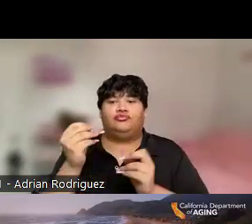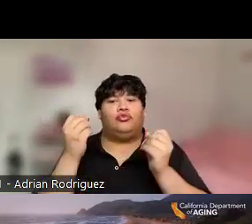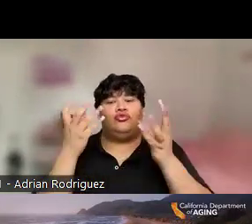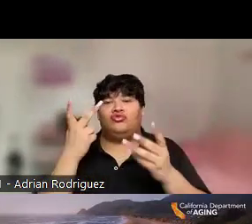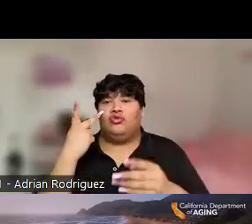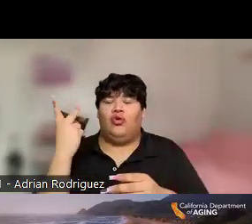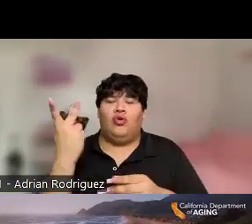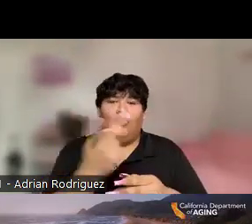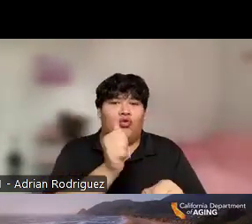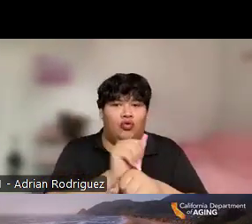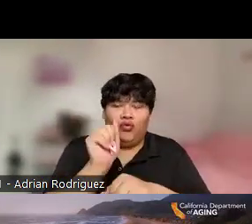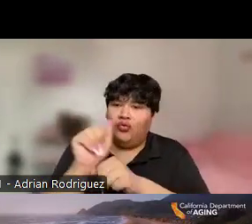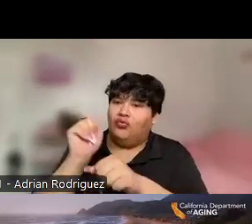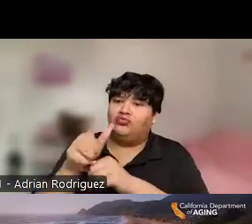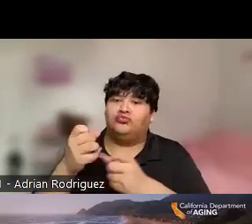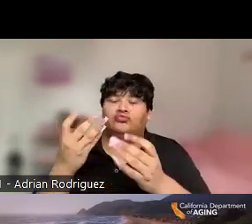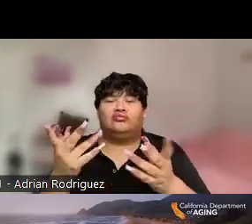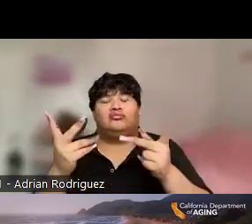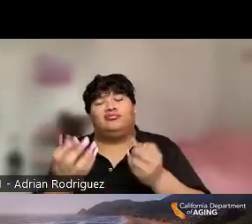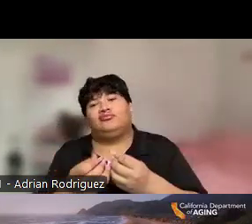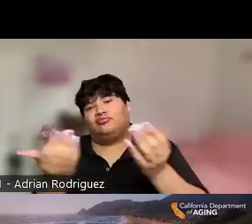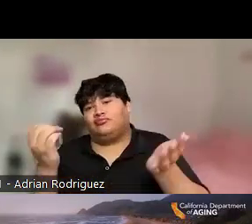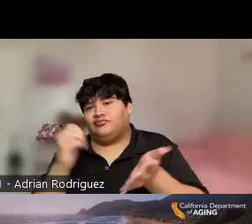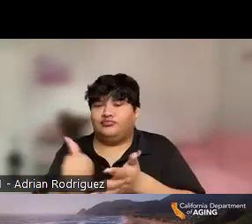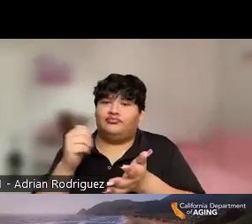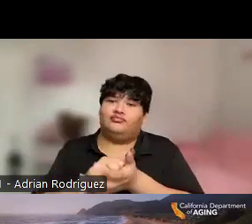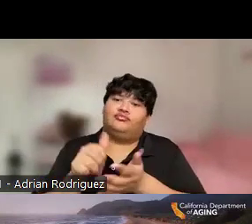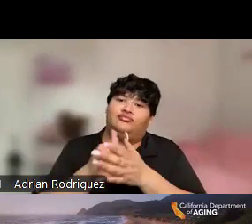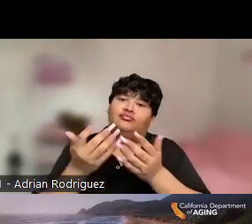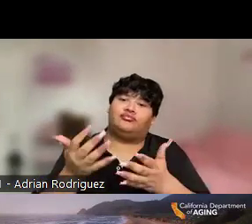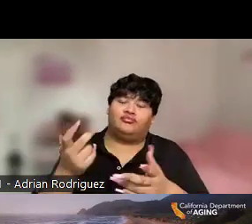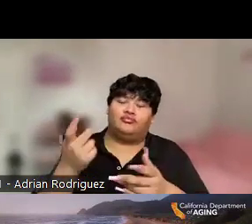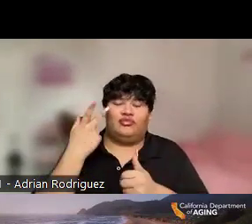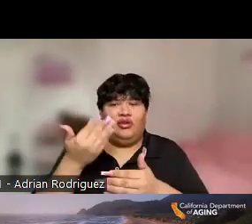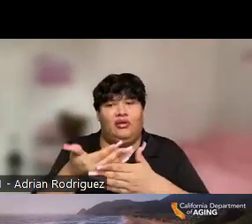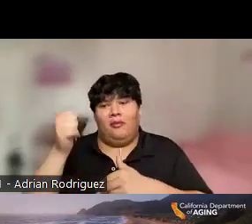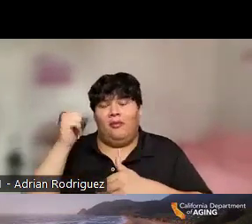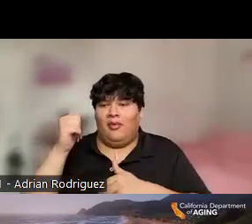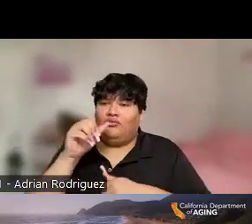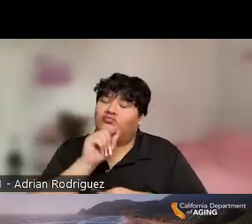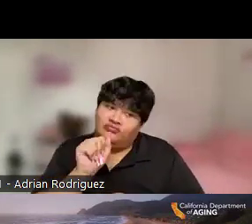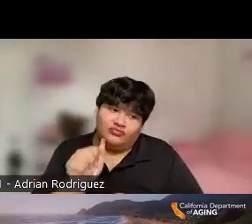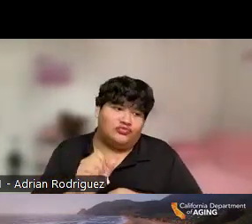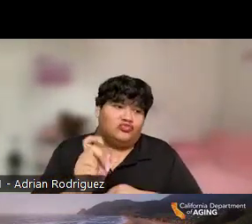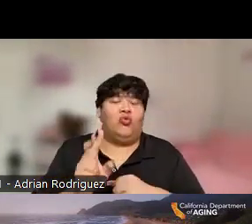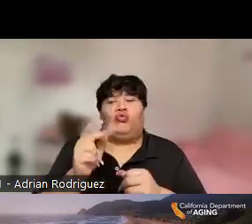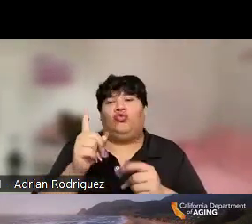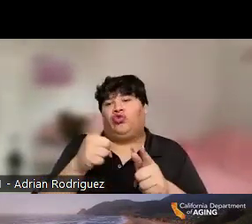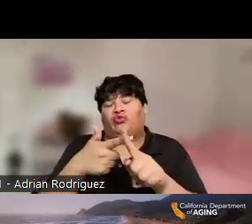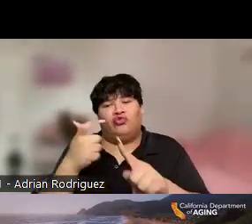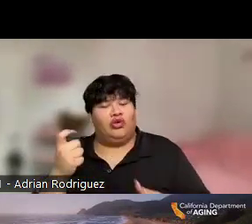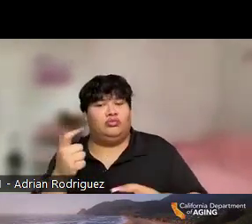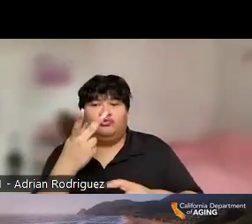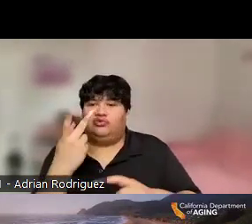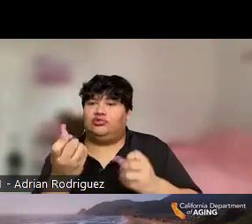the same themes usually come up again and again, regardless of background, age, or geography. And a lot of it is